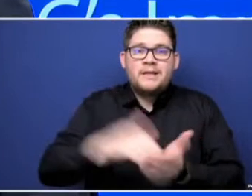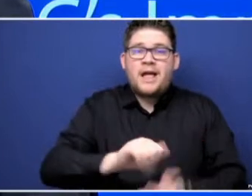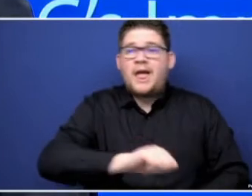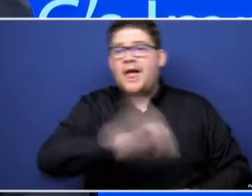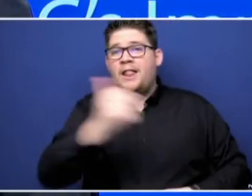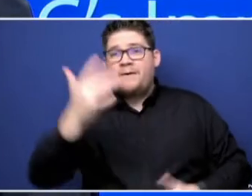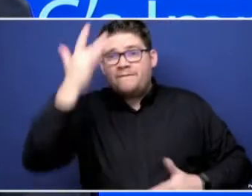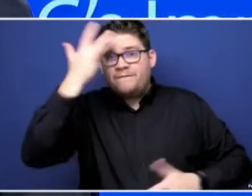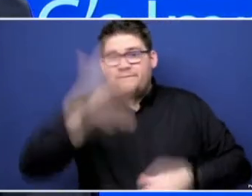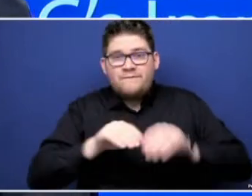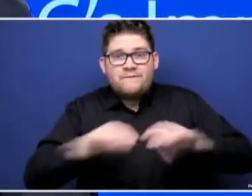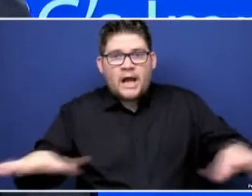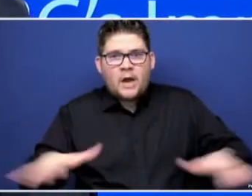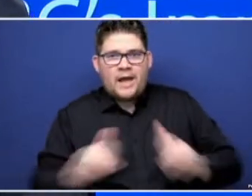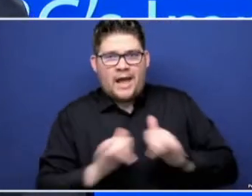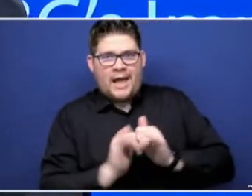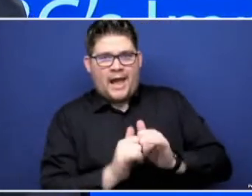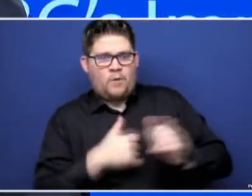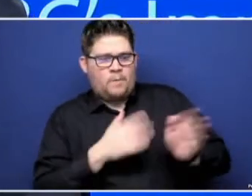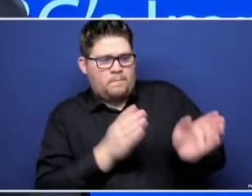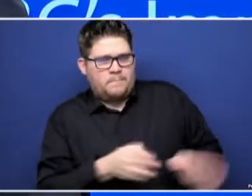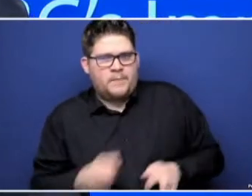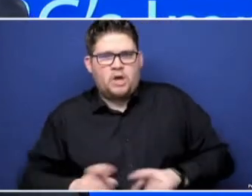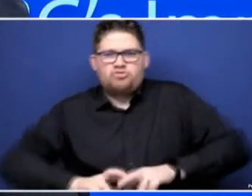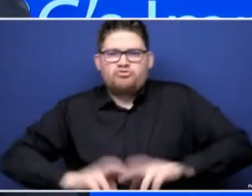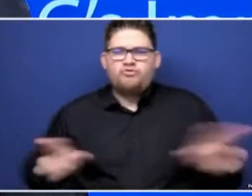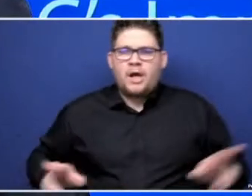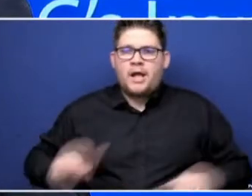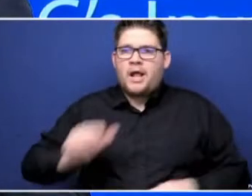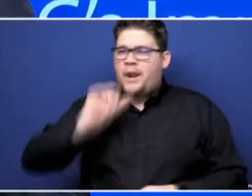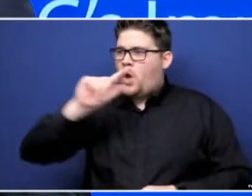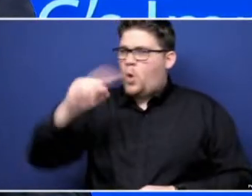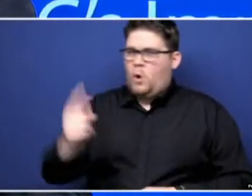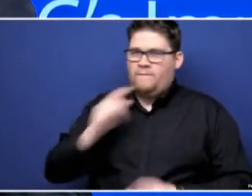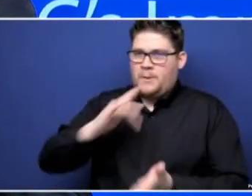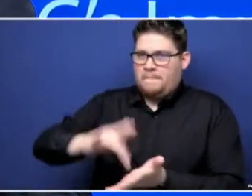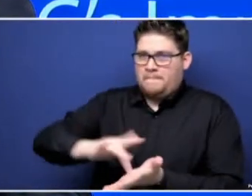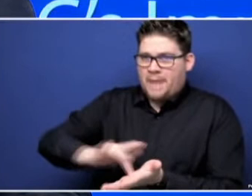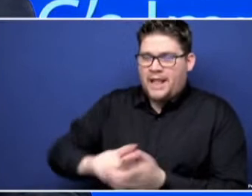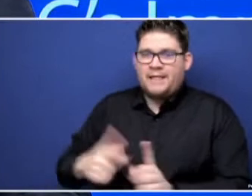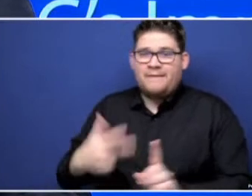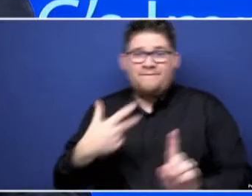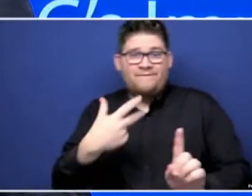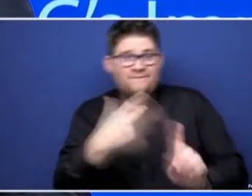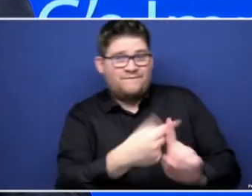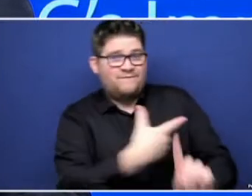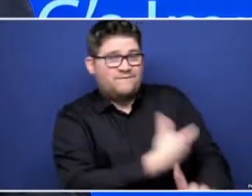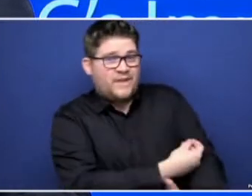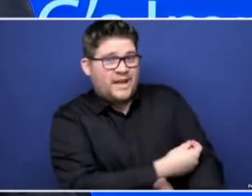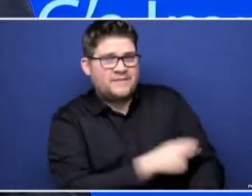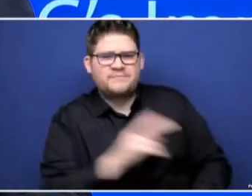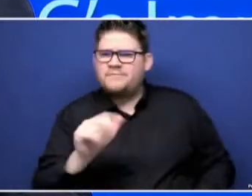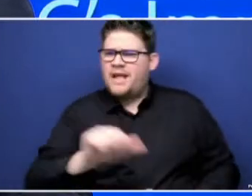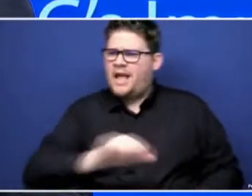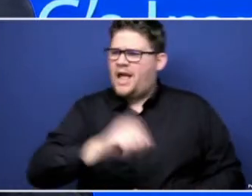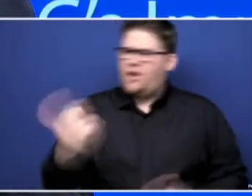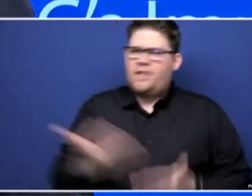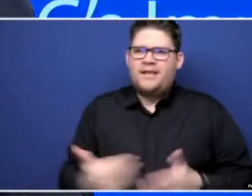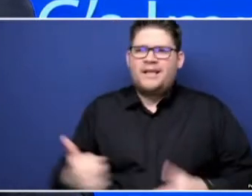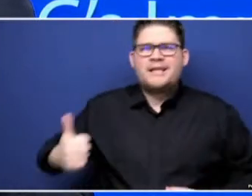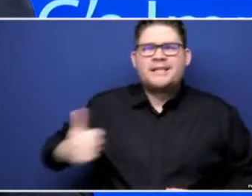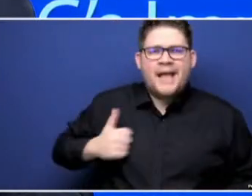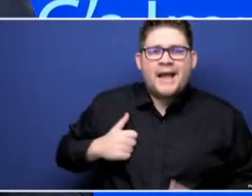incentive to the media business model, whether it's grants or some sort of partnership,